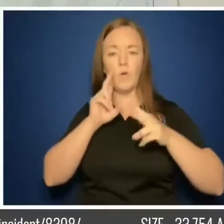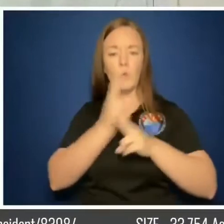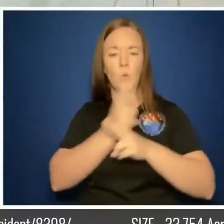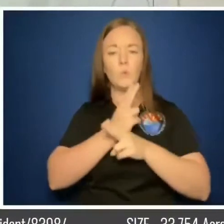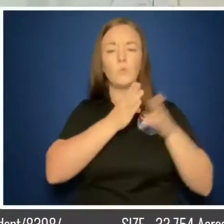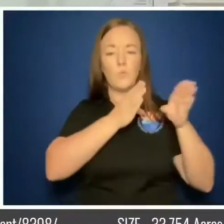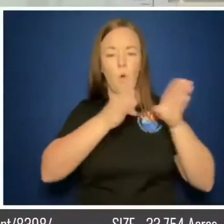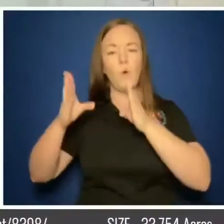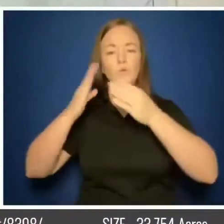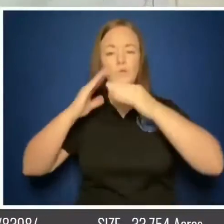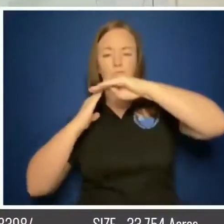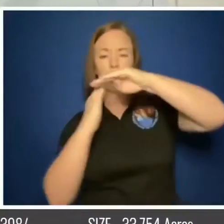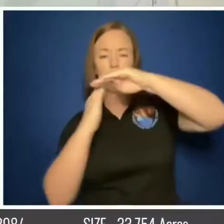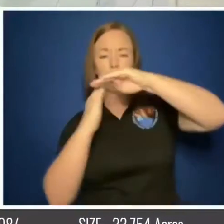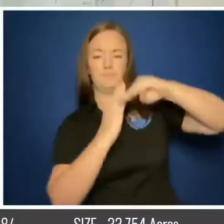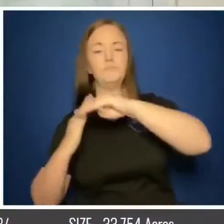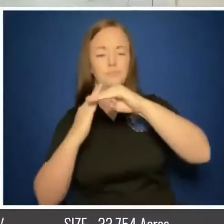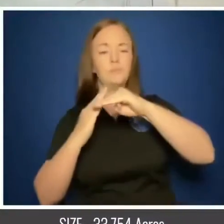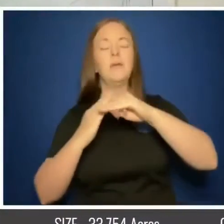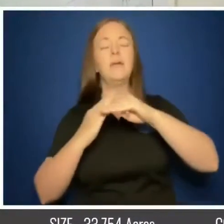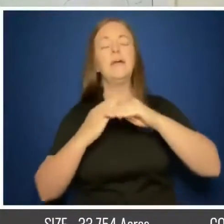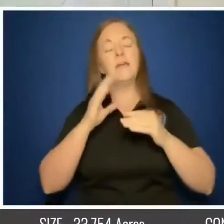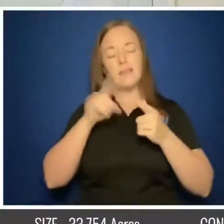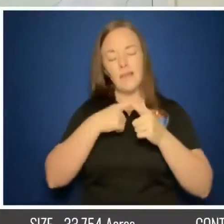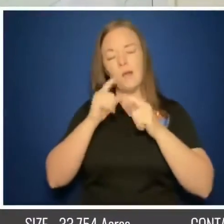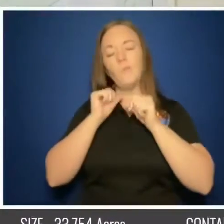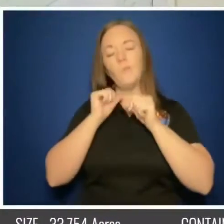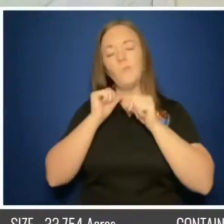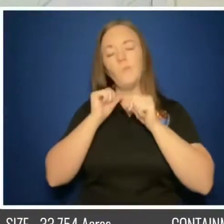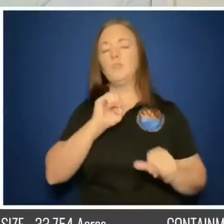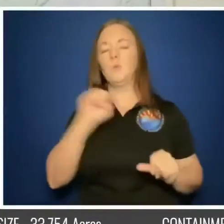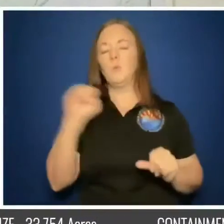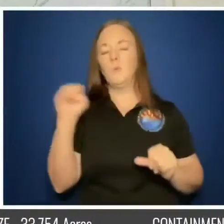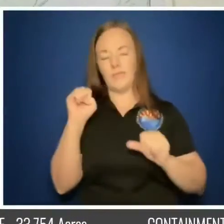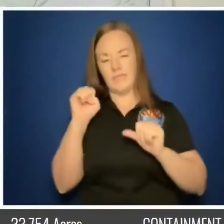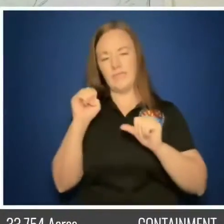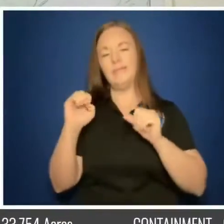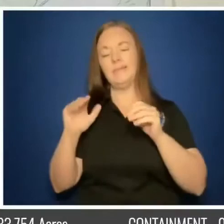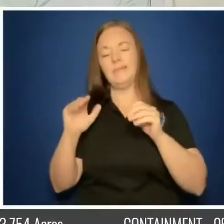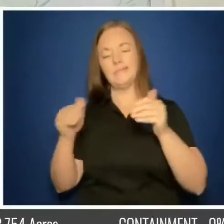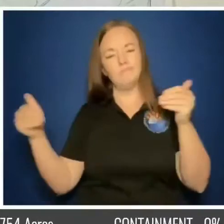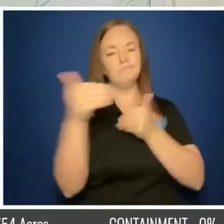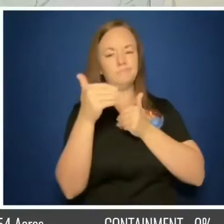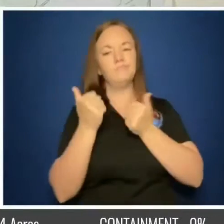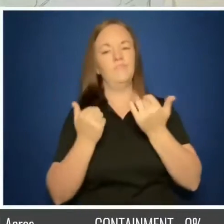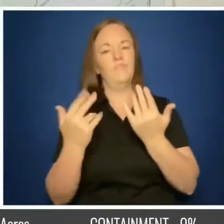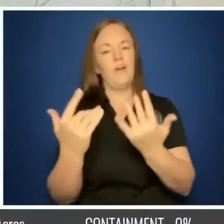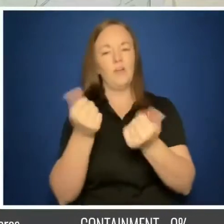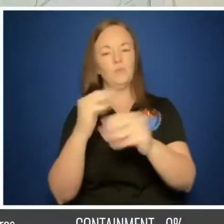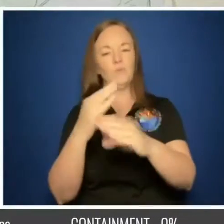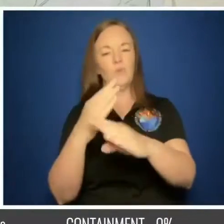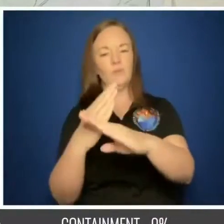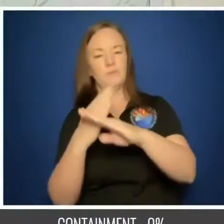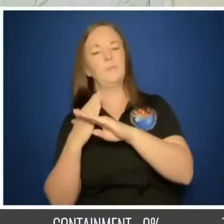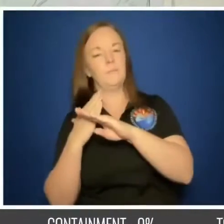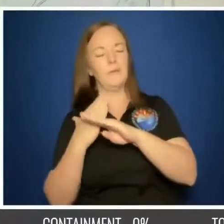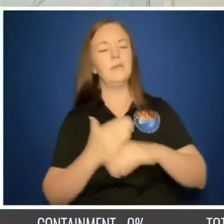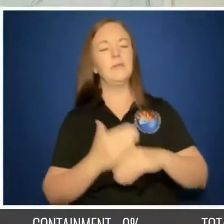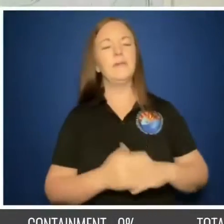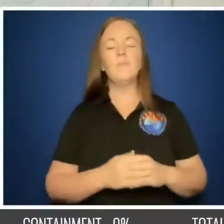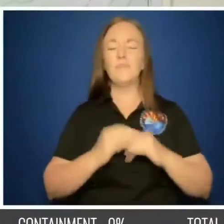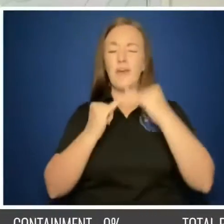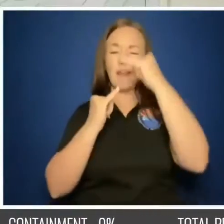working their way out indirect out in front of the main fire here. All this fire's edge continues to remain pretty active,